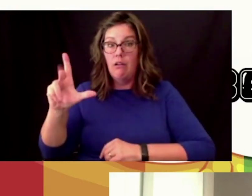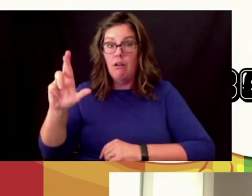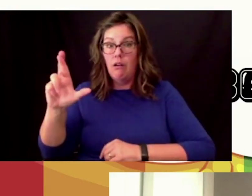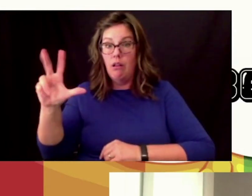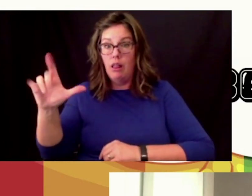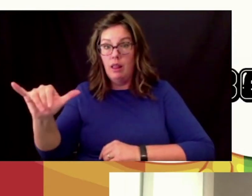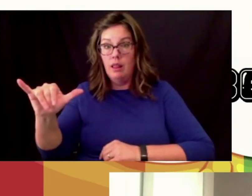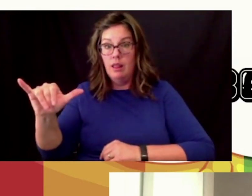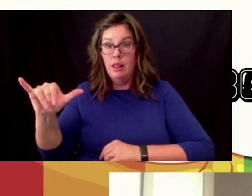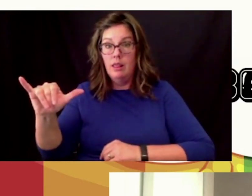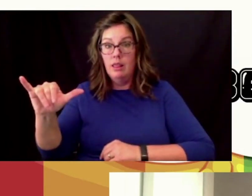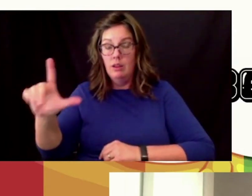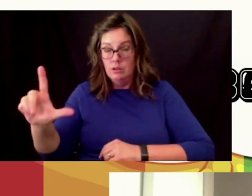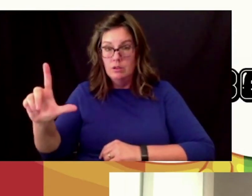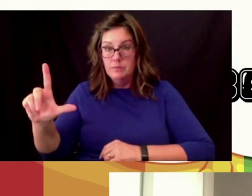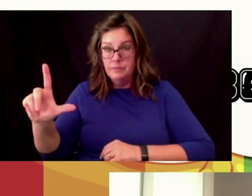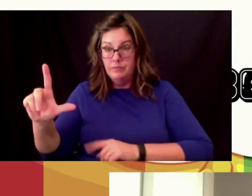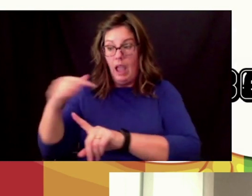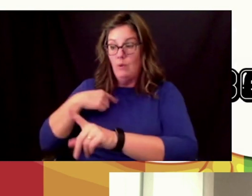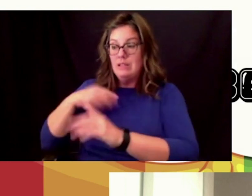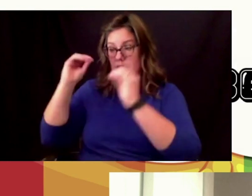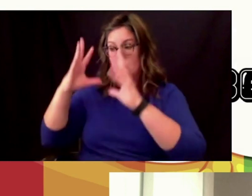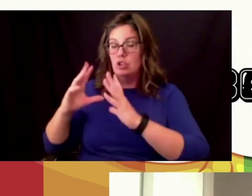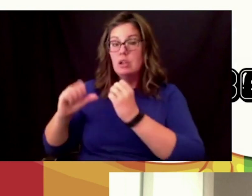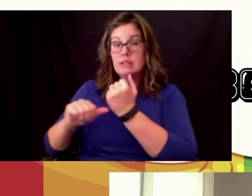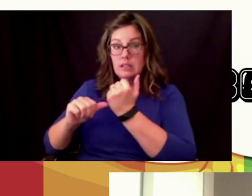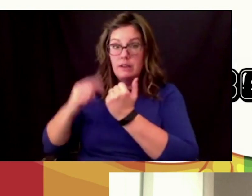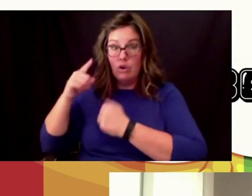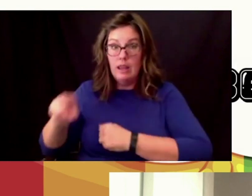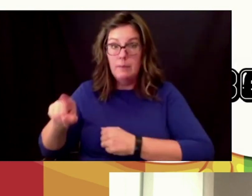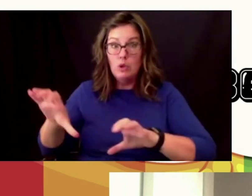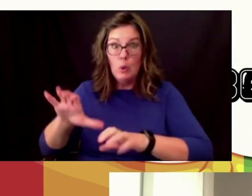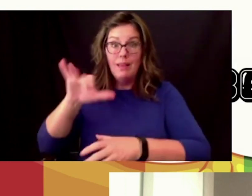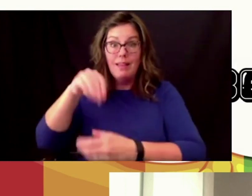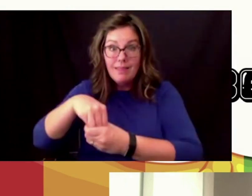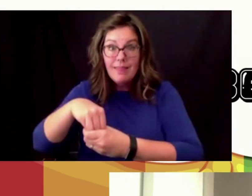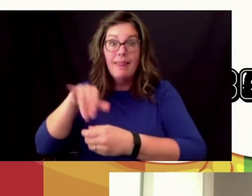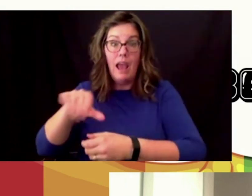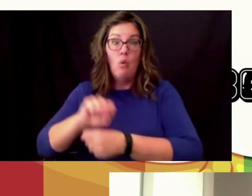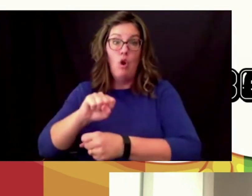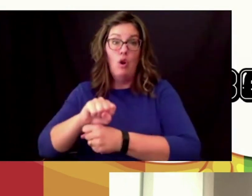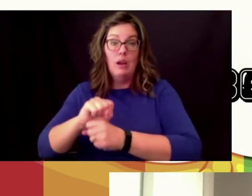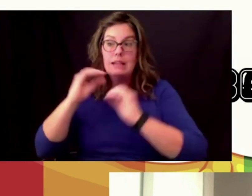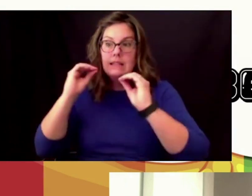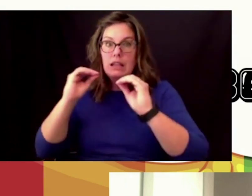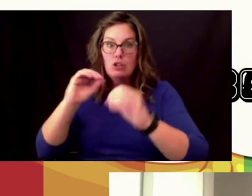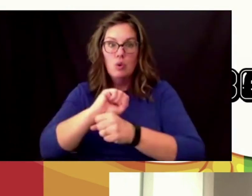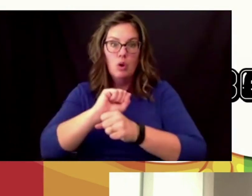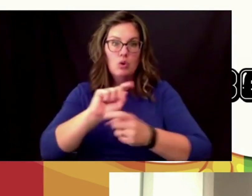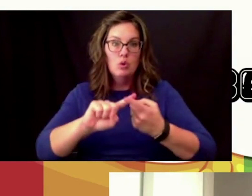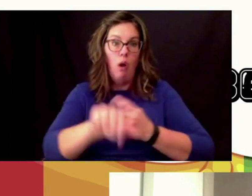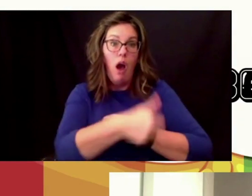for him, and in doing that work and being able to also like teach the work to other